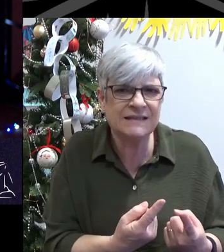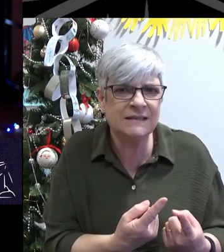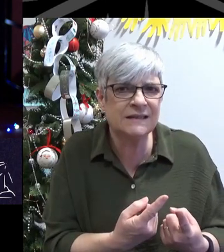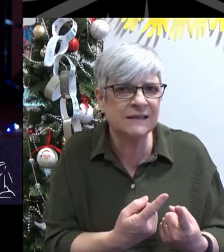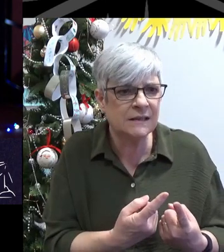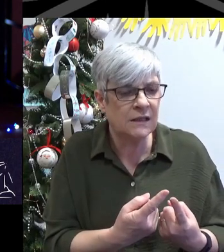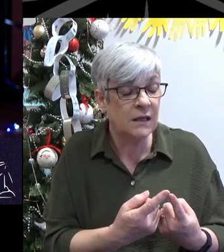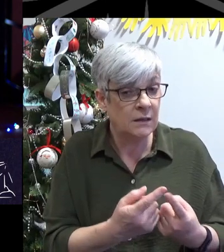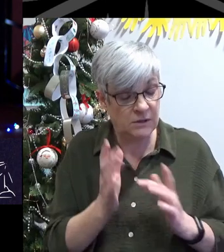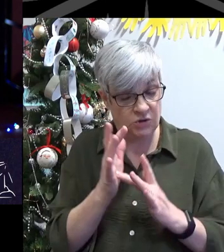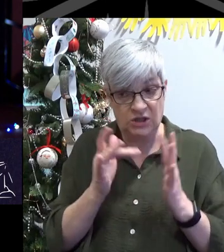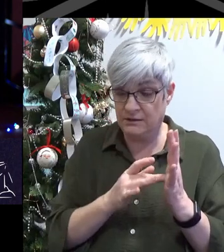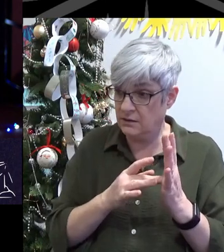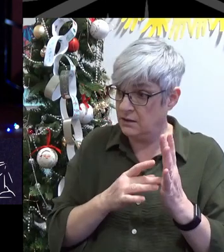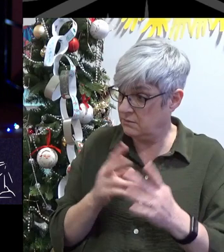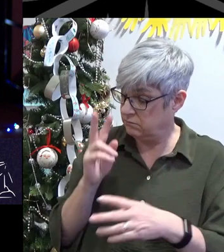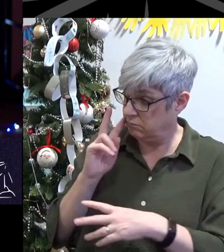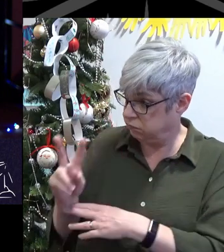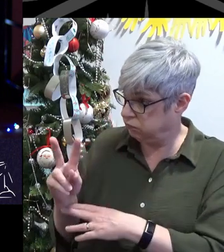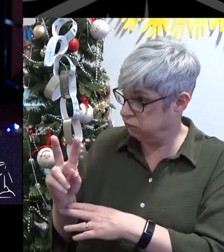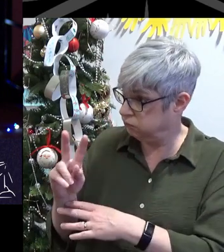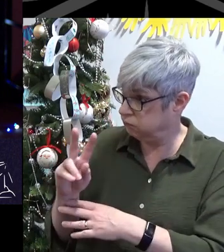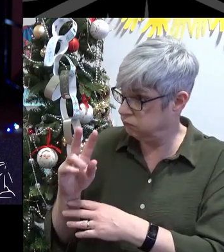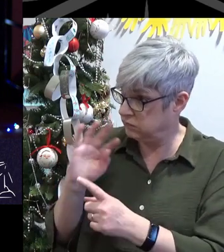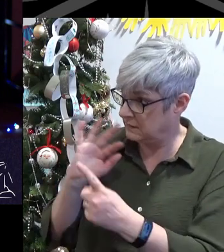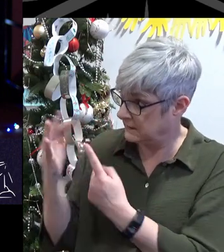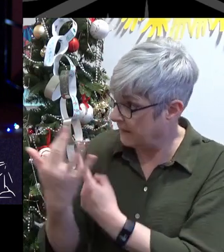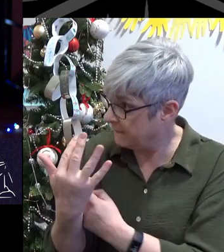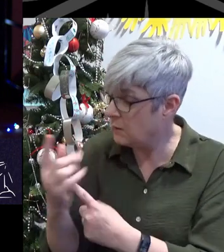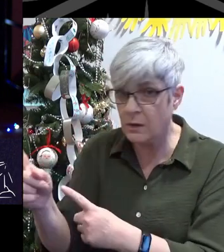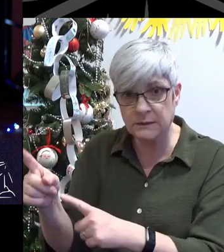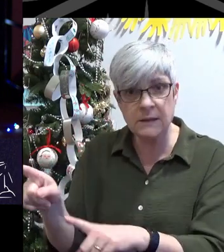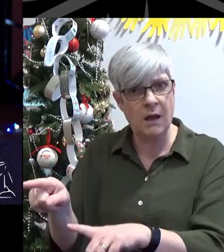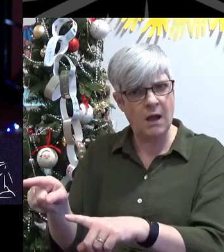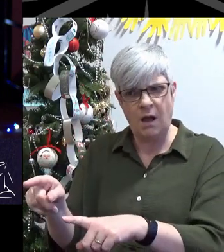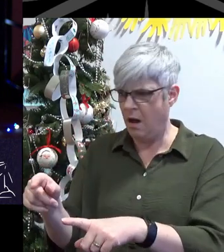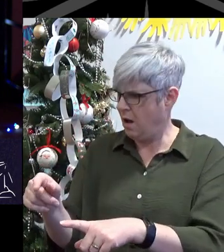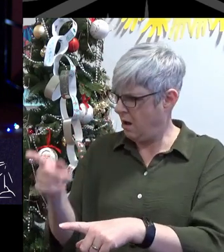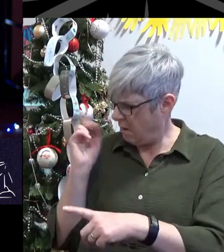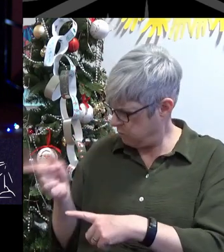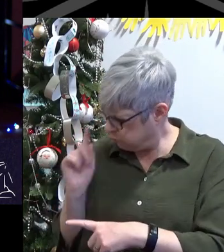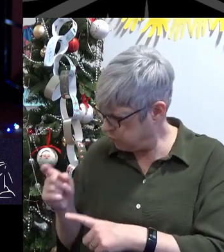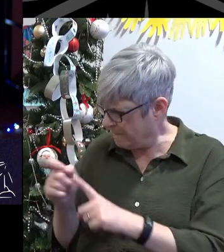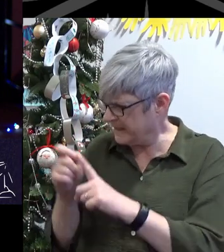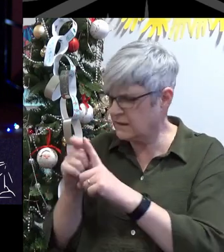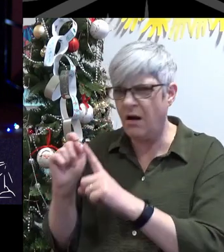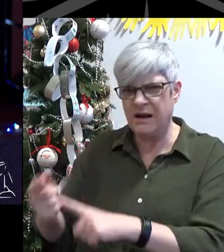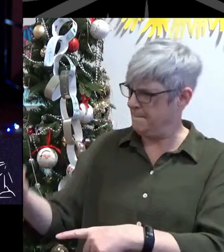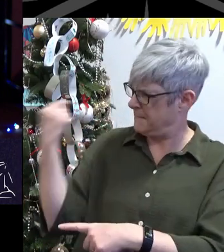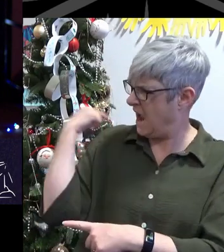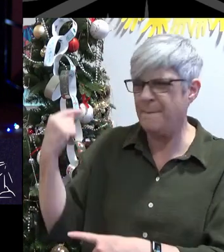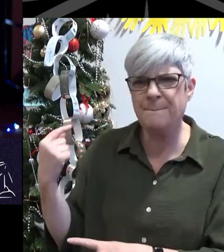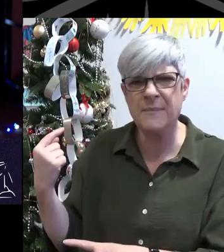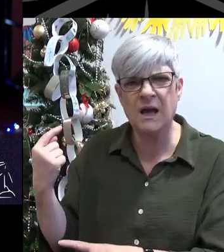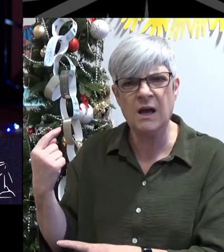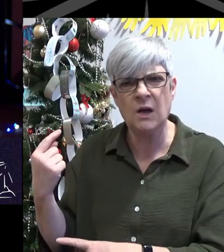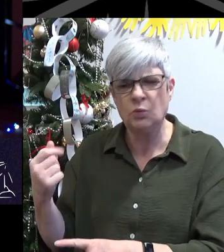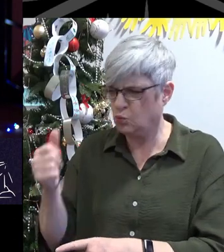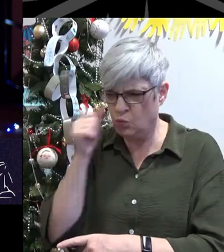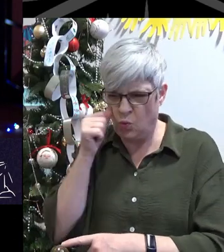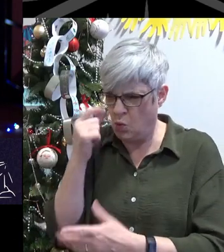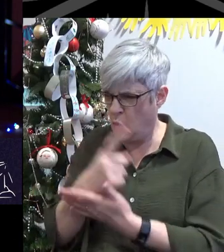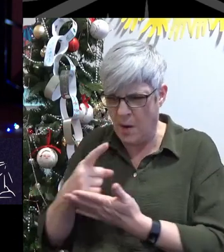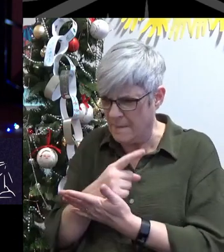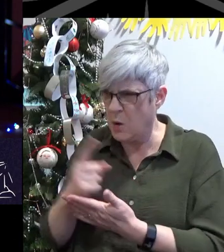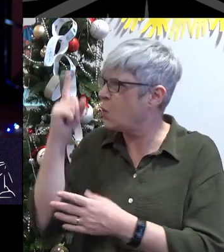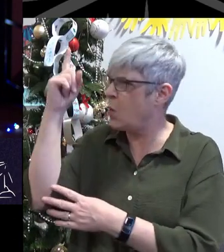But when Jesus turned and looked at his disciples, he rebuked Peter. "Get behind me, Satan," he said. "You do not have in mind the concerns